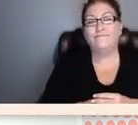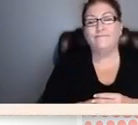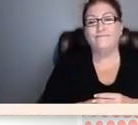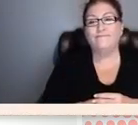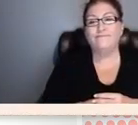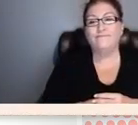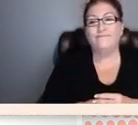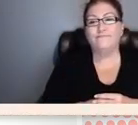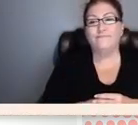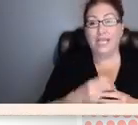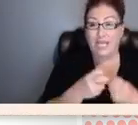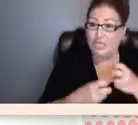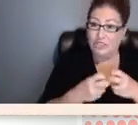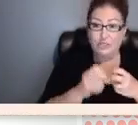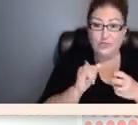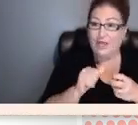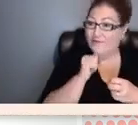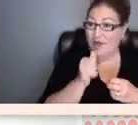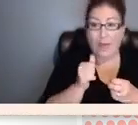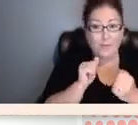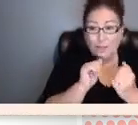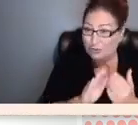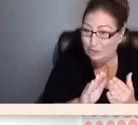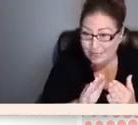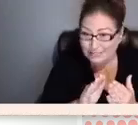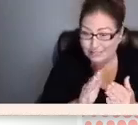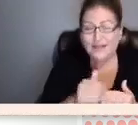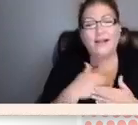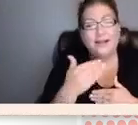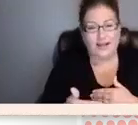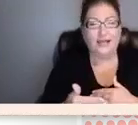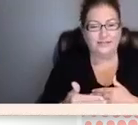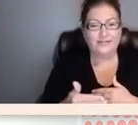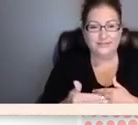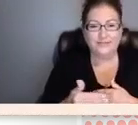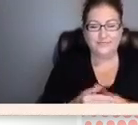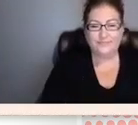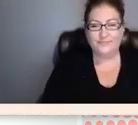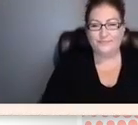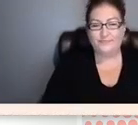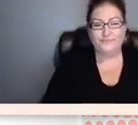issues that have not been addressed. Next bullet.